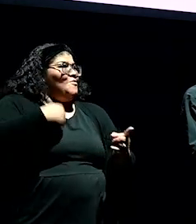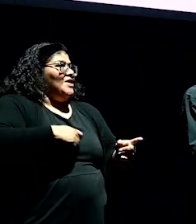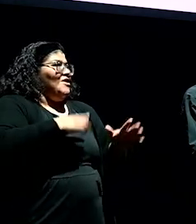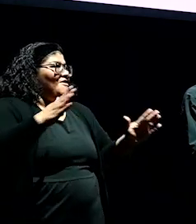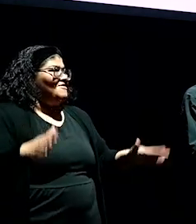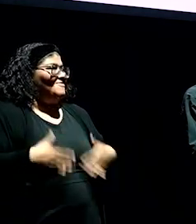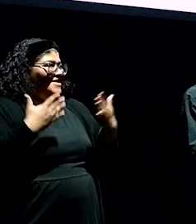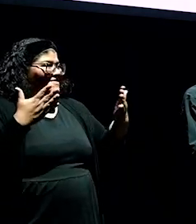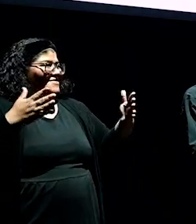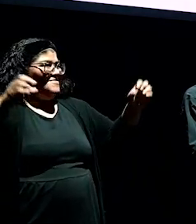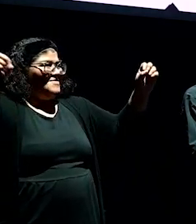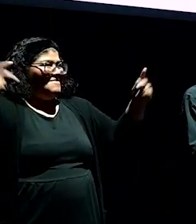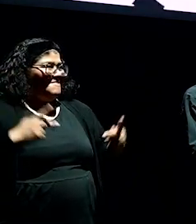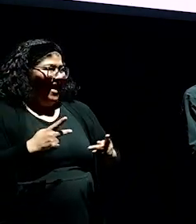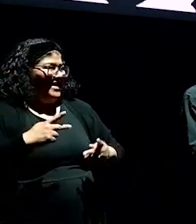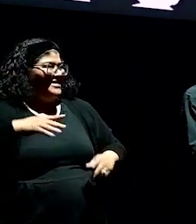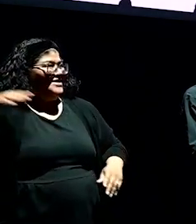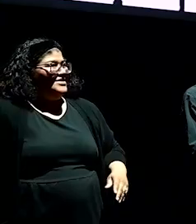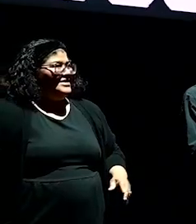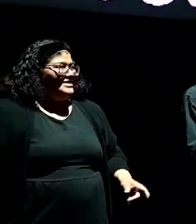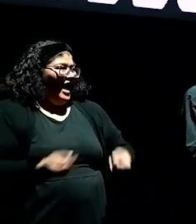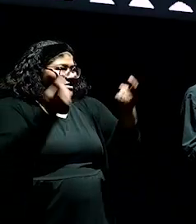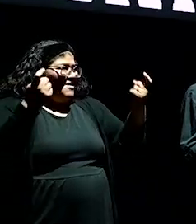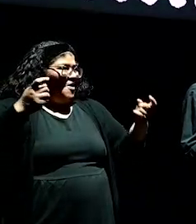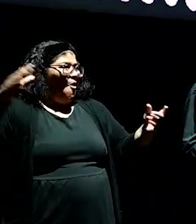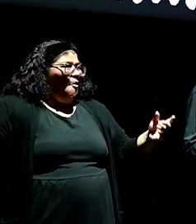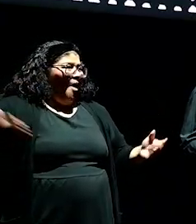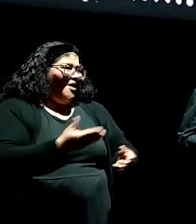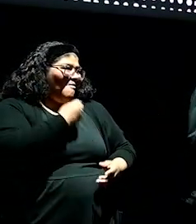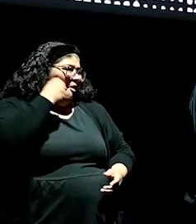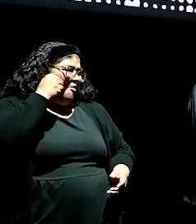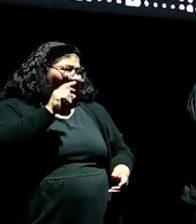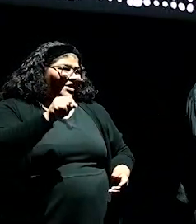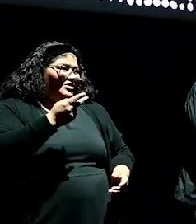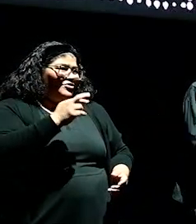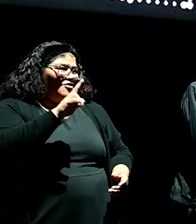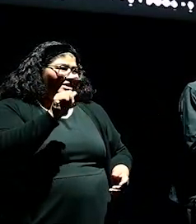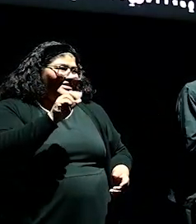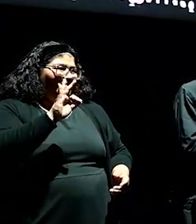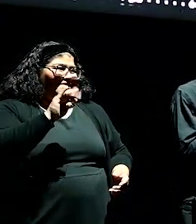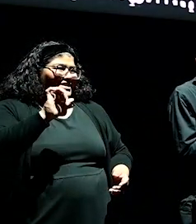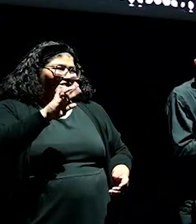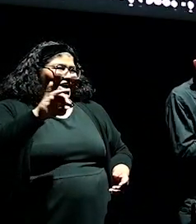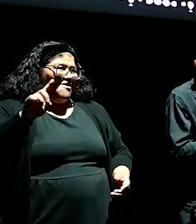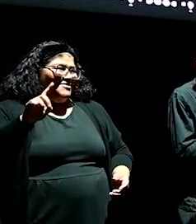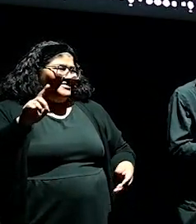Please join me in celebrating and welcoming home Theresa Fitzgerald.